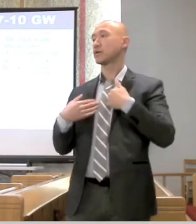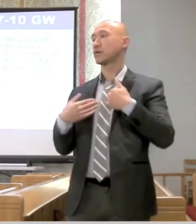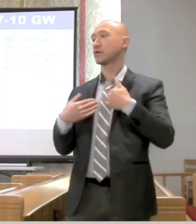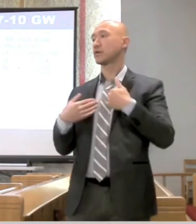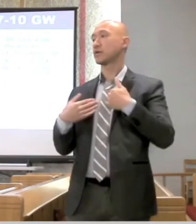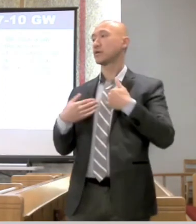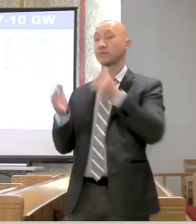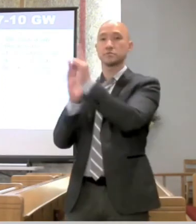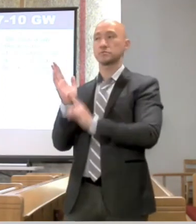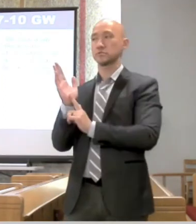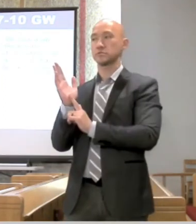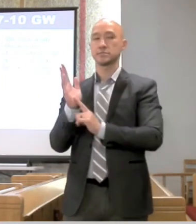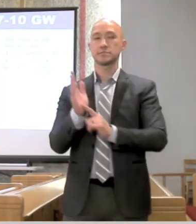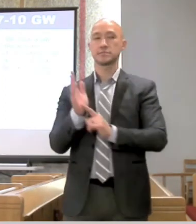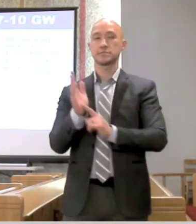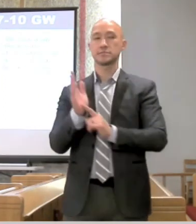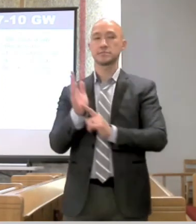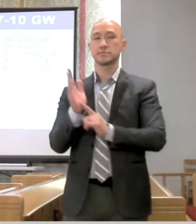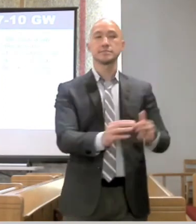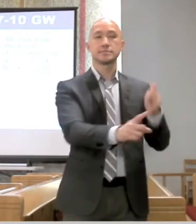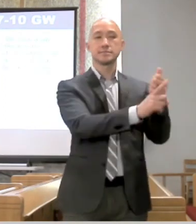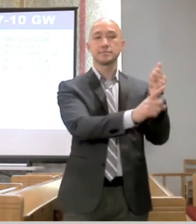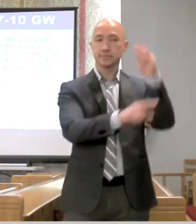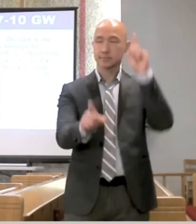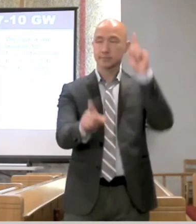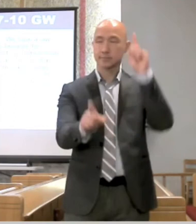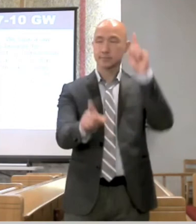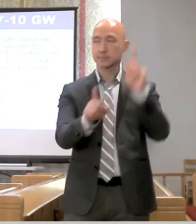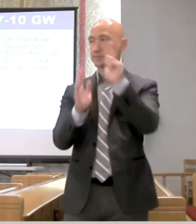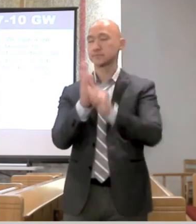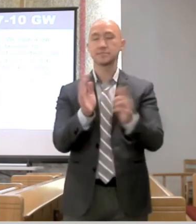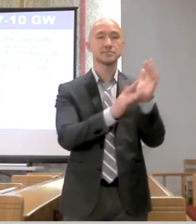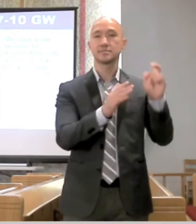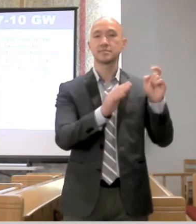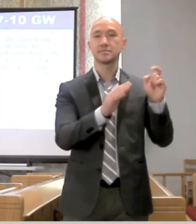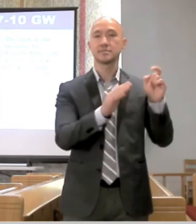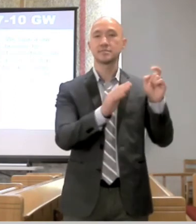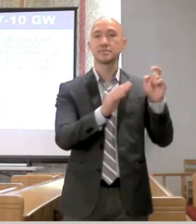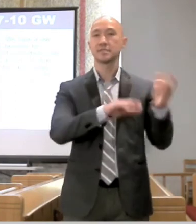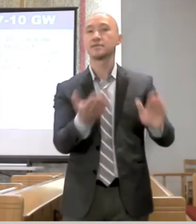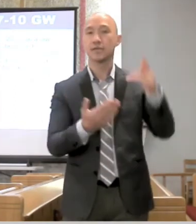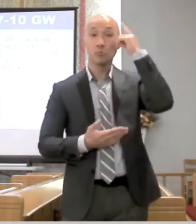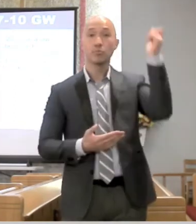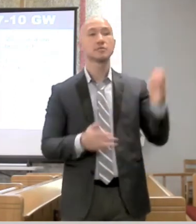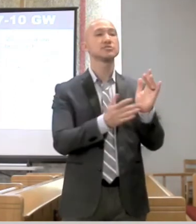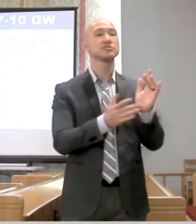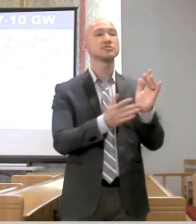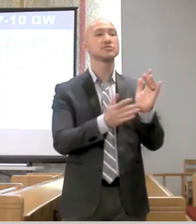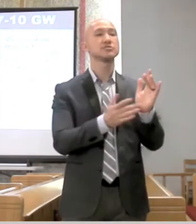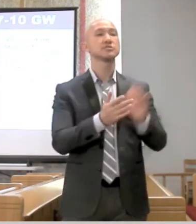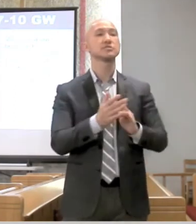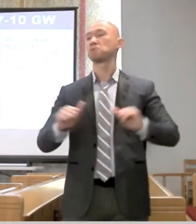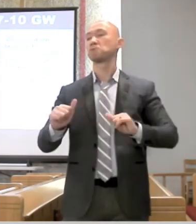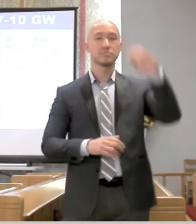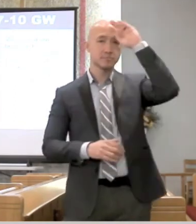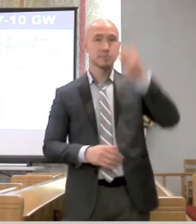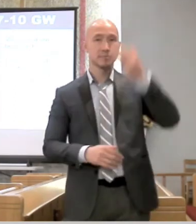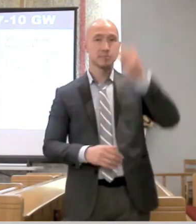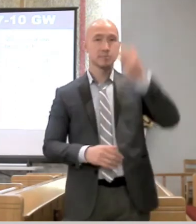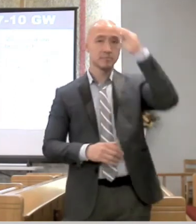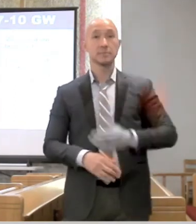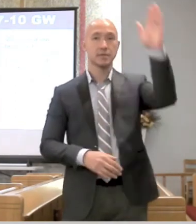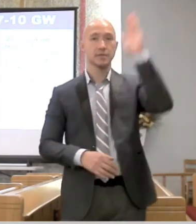claimed to be the Son of God. Now, when Pilate heard them say that, he became more